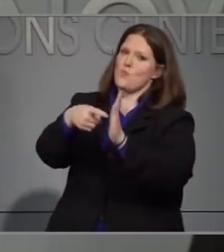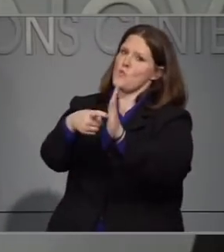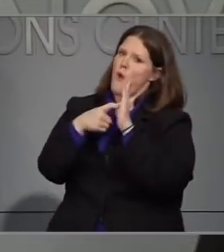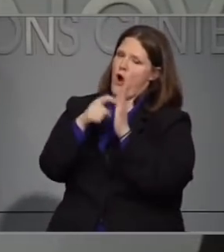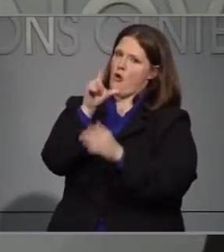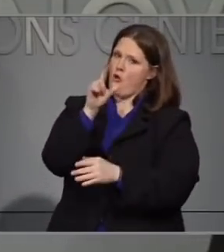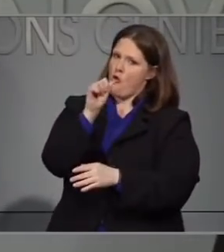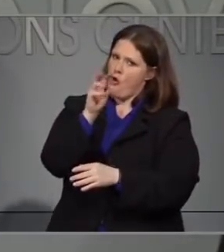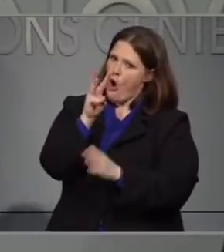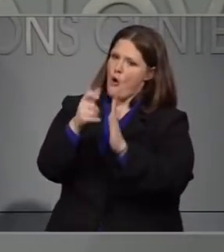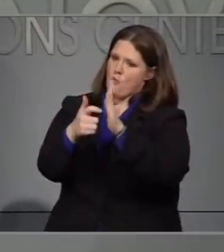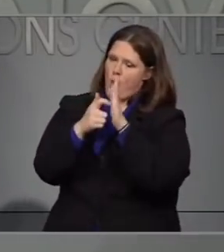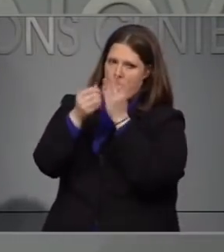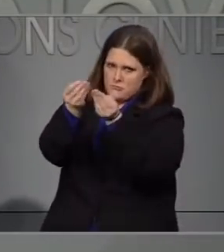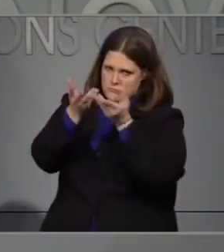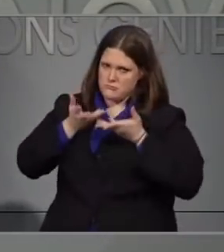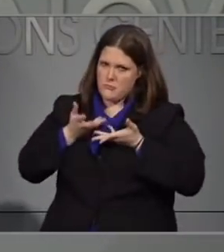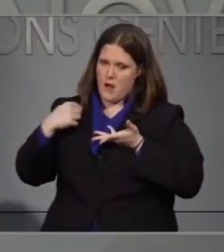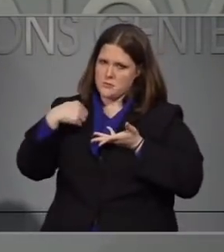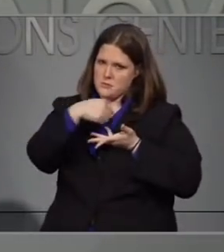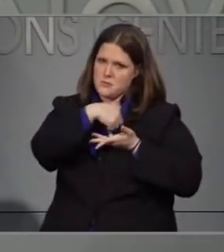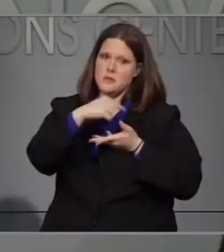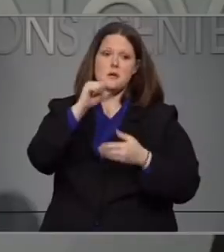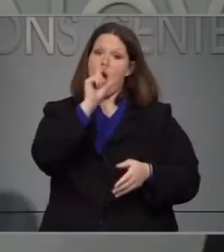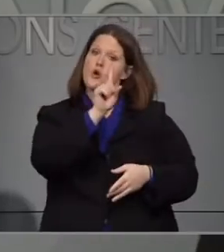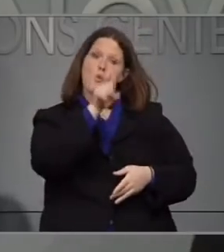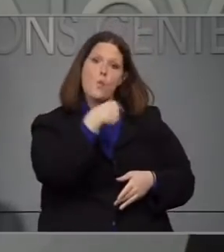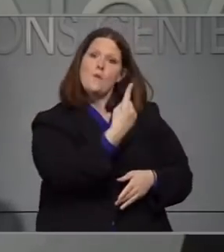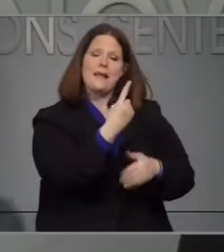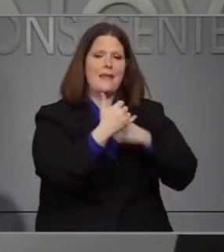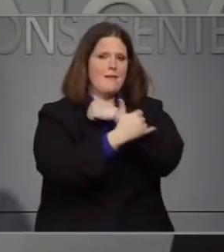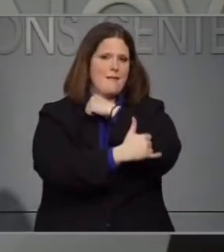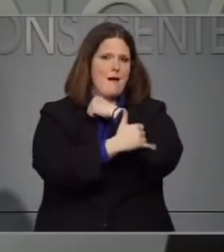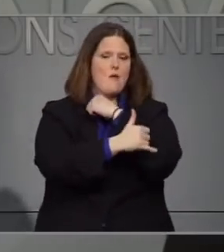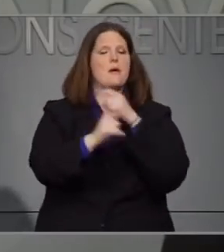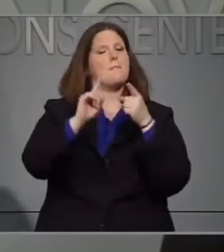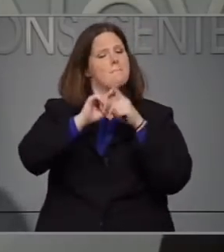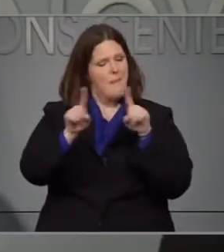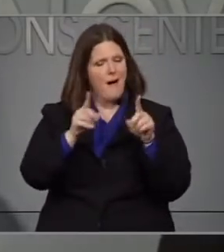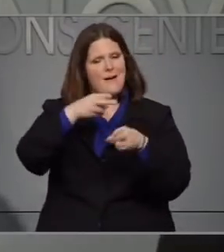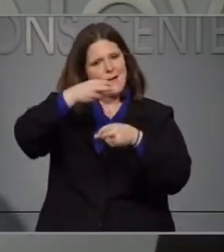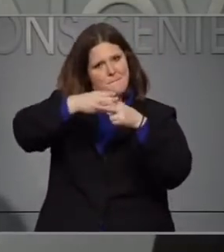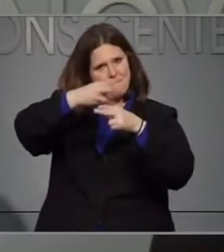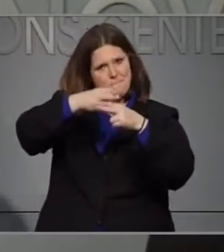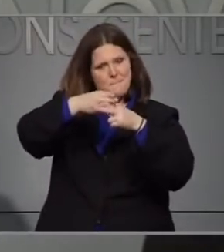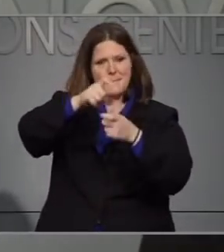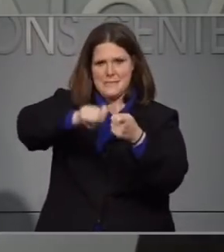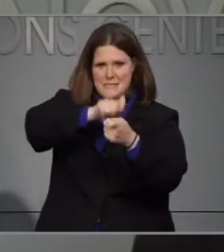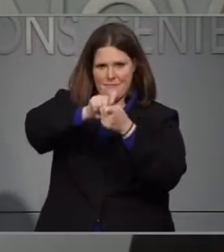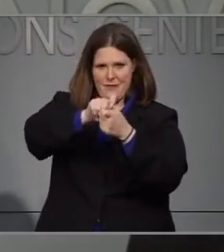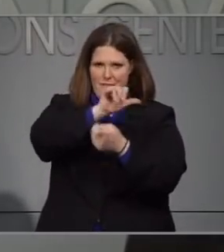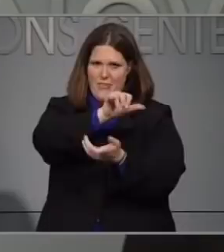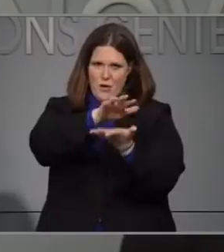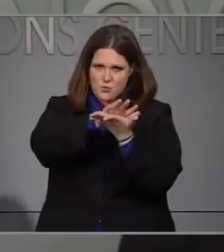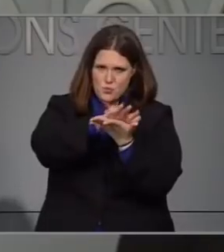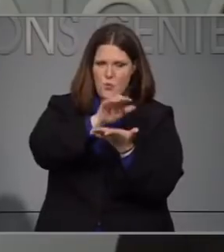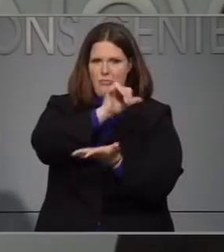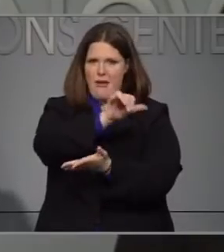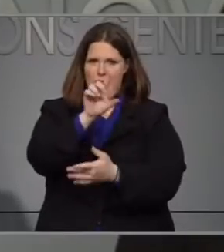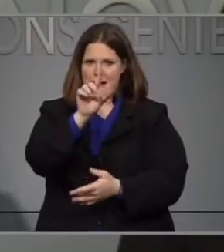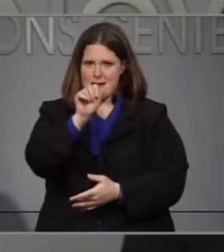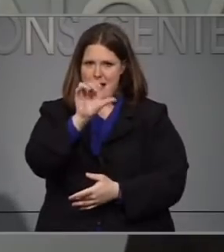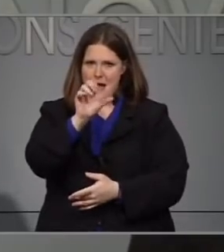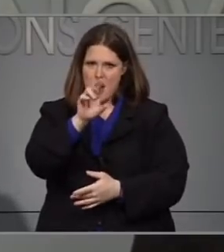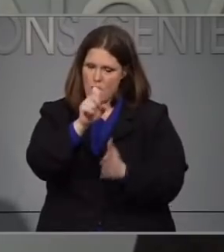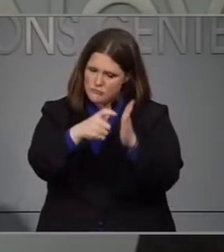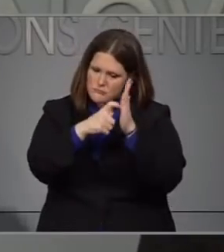not only a child care in a particular county, we will also share the names of those specific schools or child care